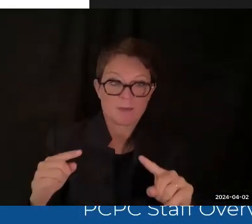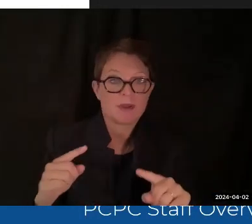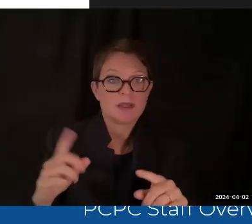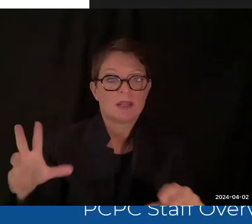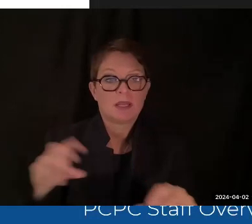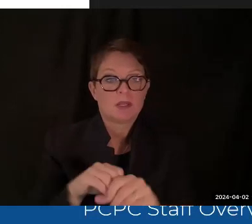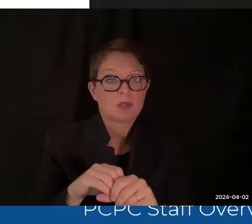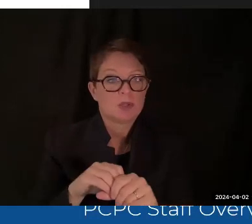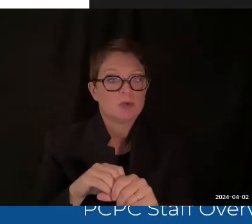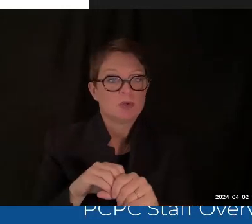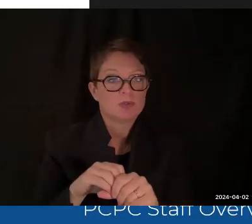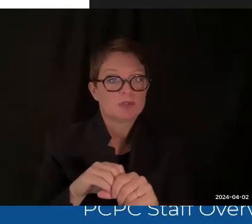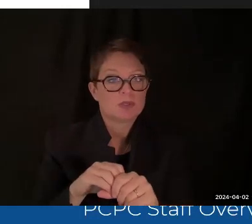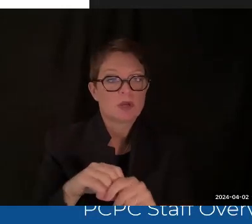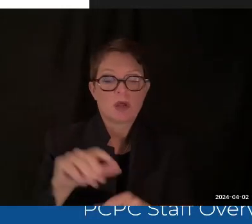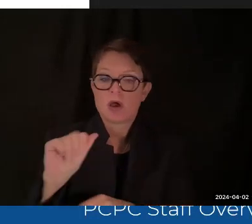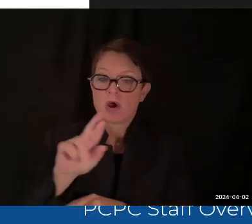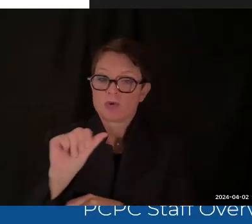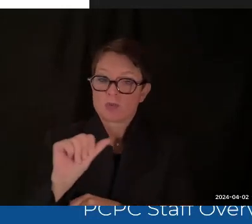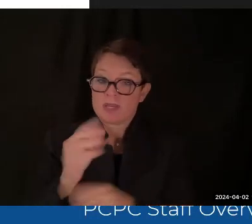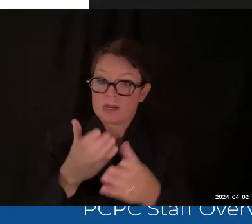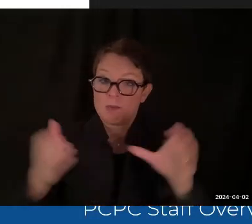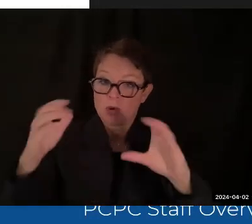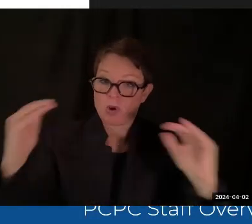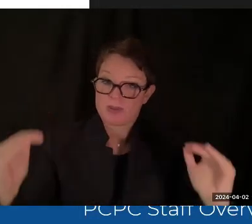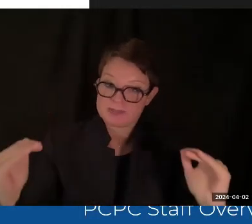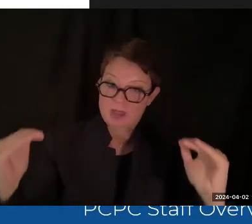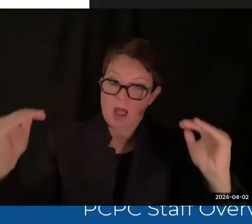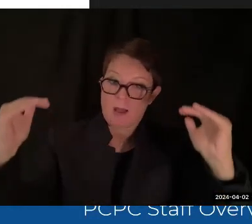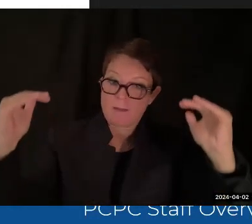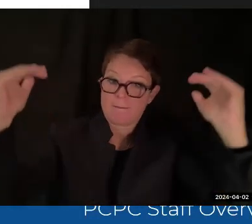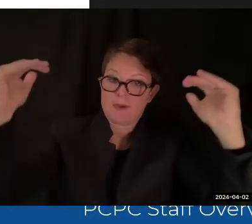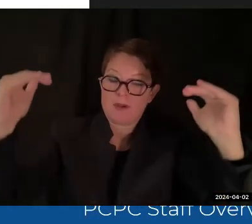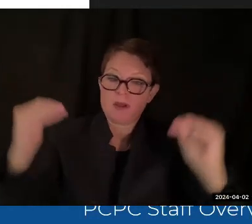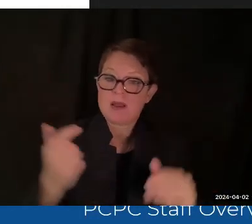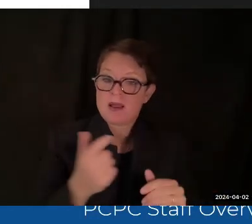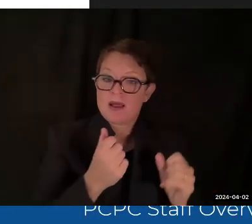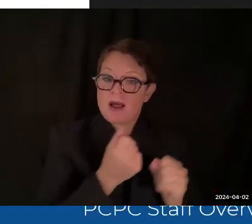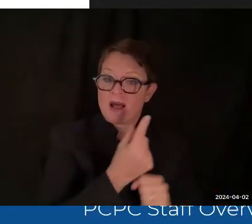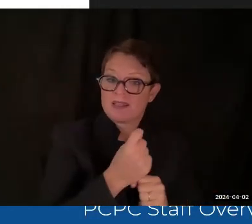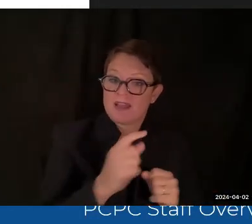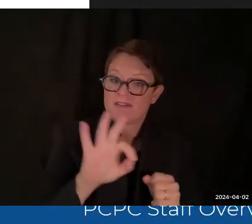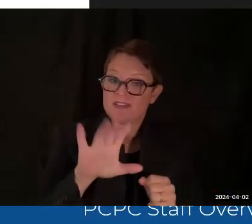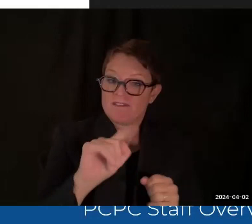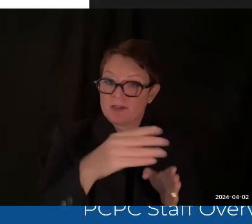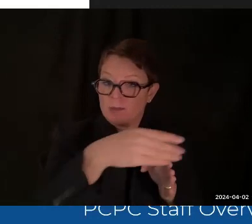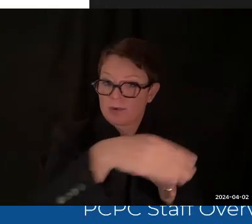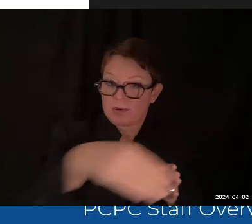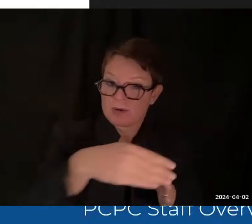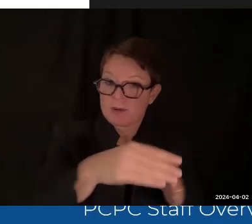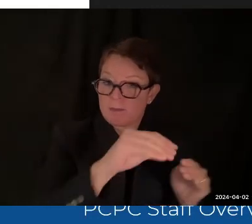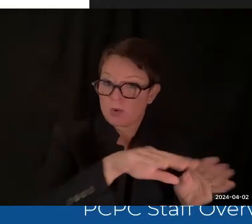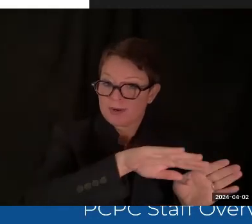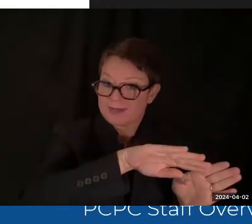include raising the Arena Bowl, moving the 11th and Filbert Street entrance further